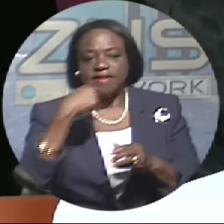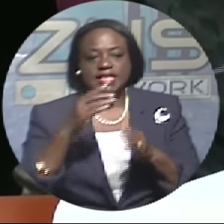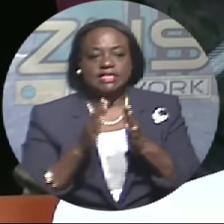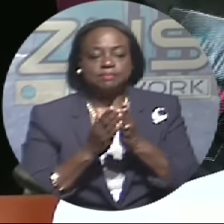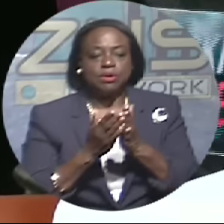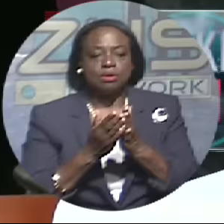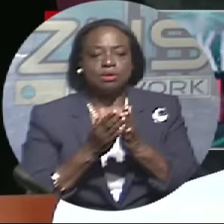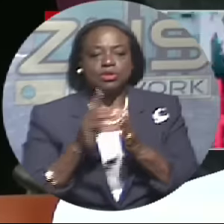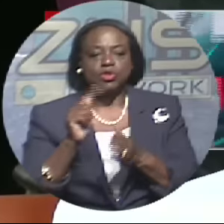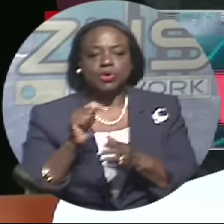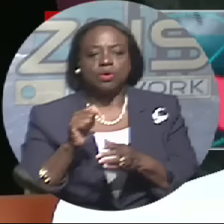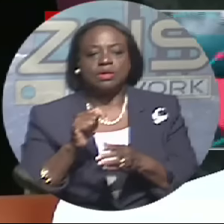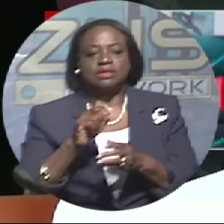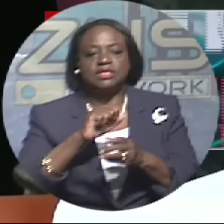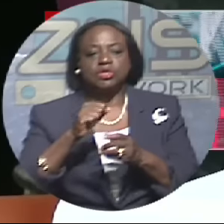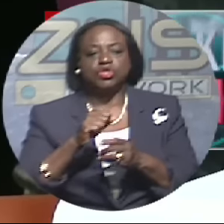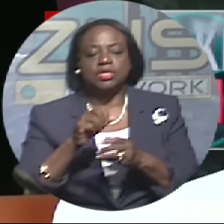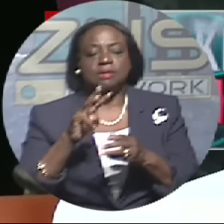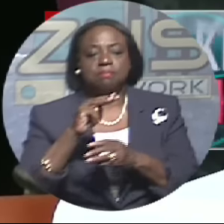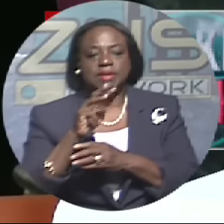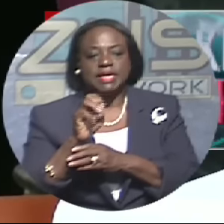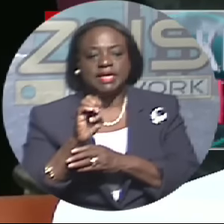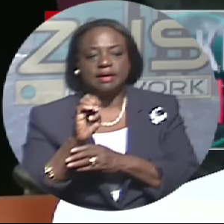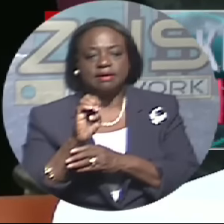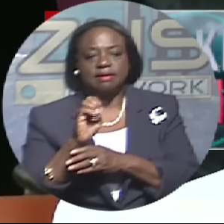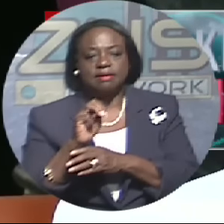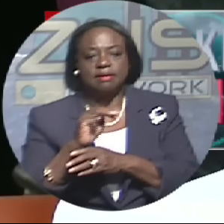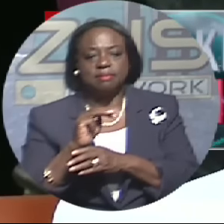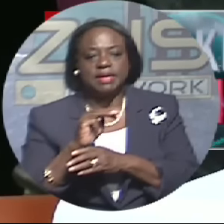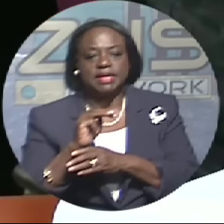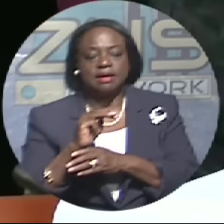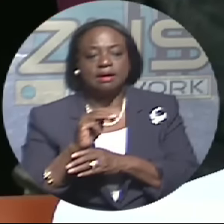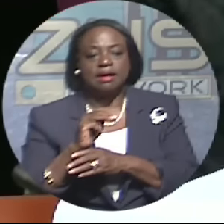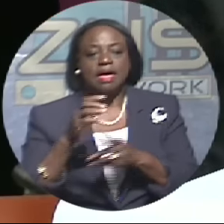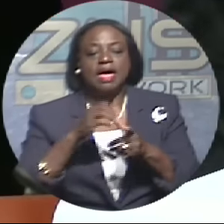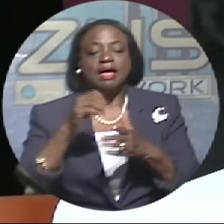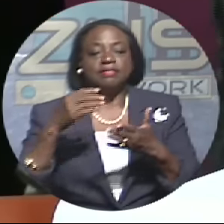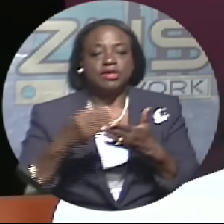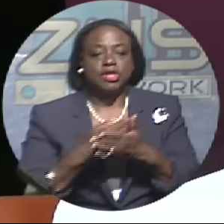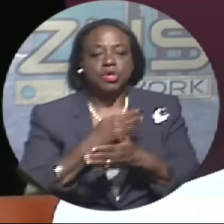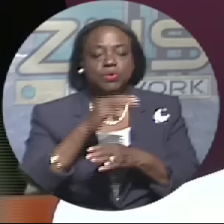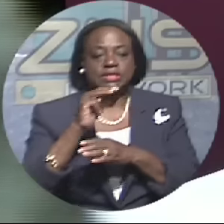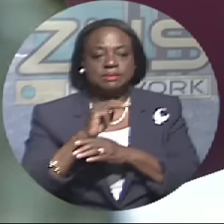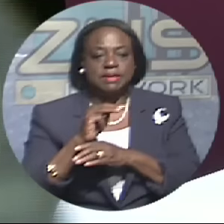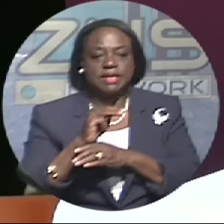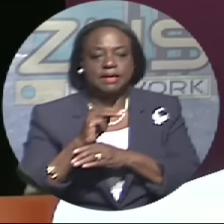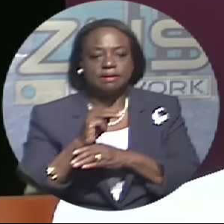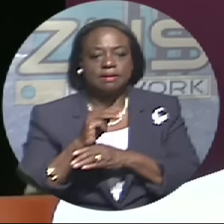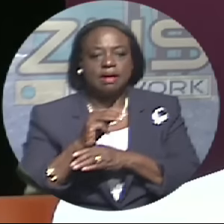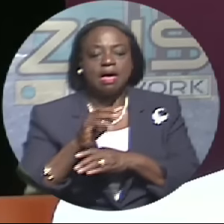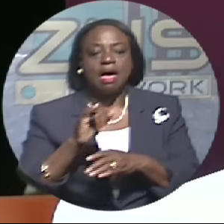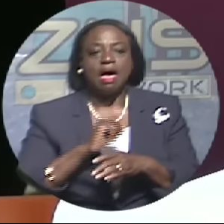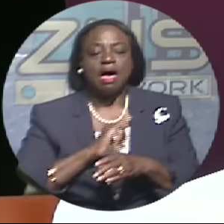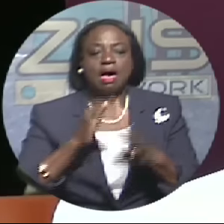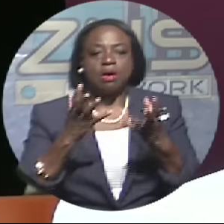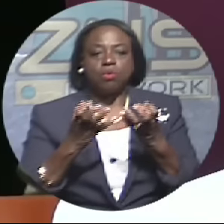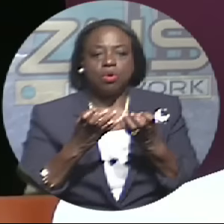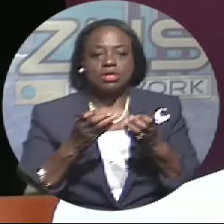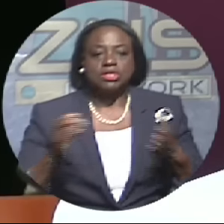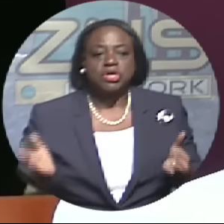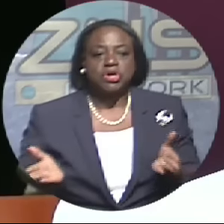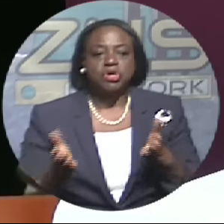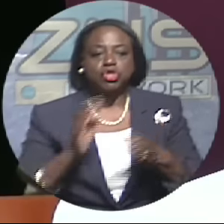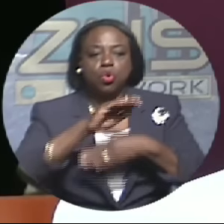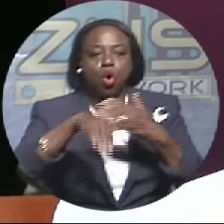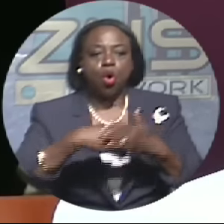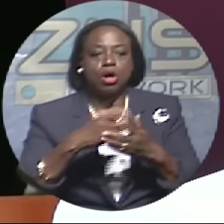Twitter, as social media, and of course we use the news media. What I would like to urge you all to